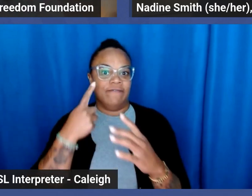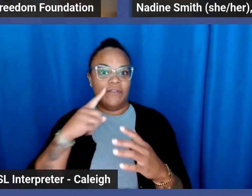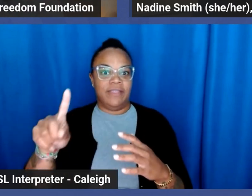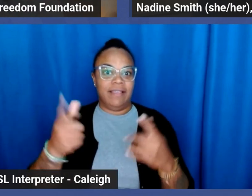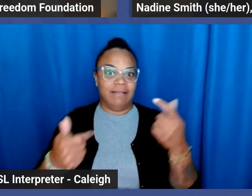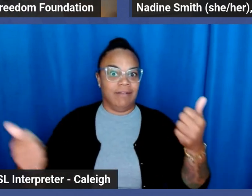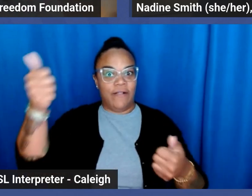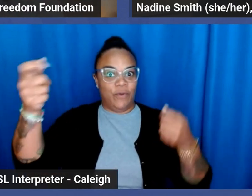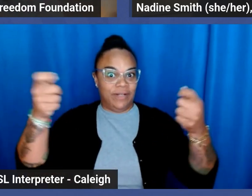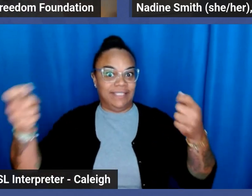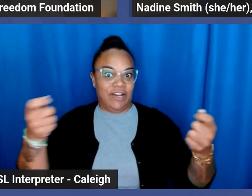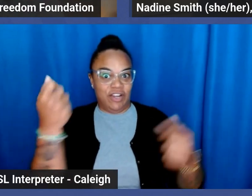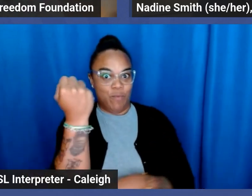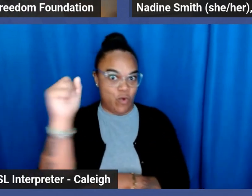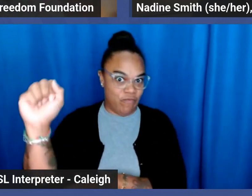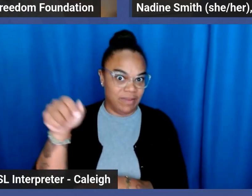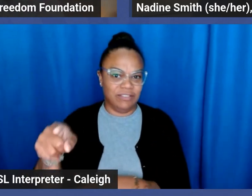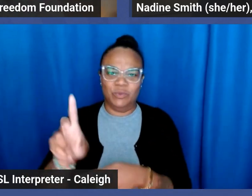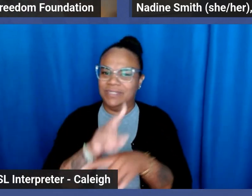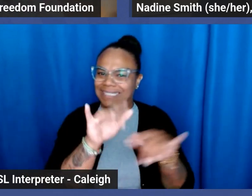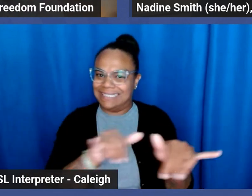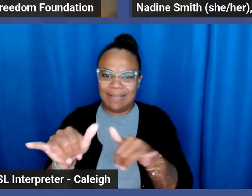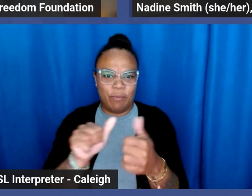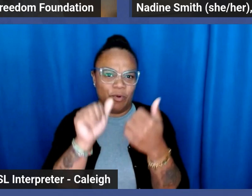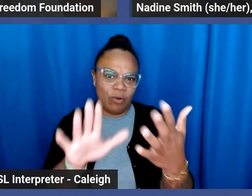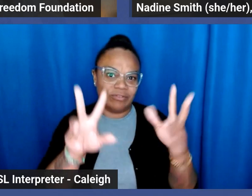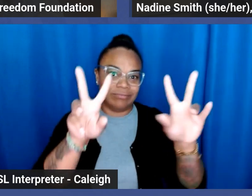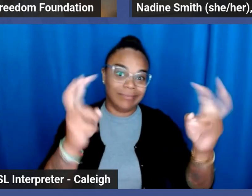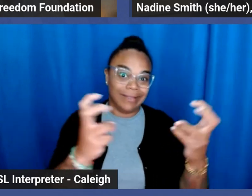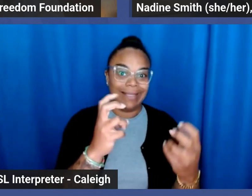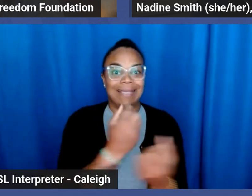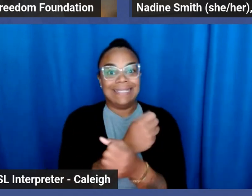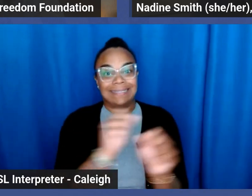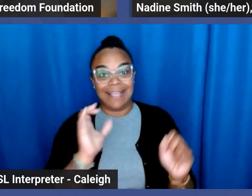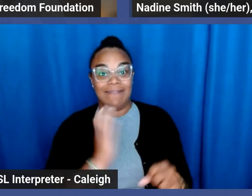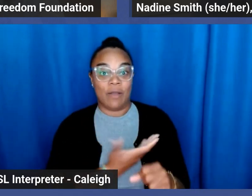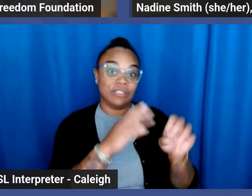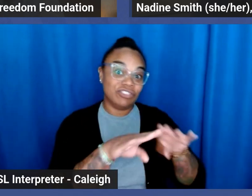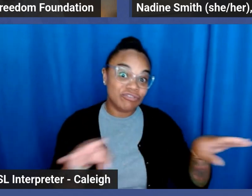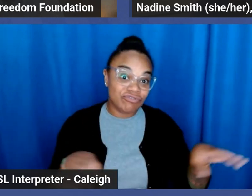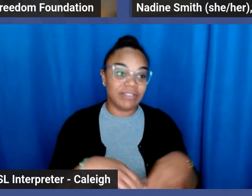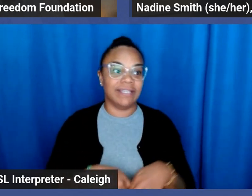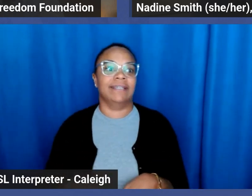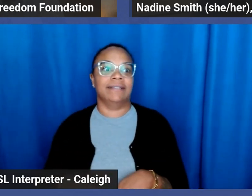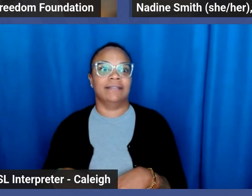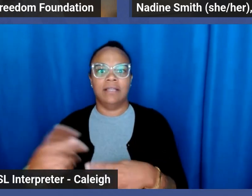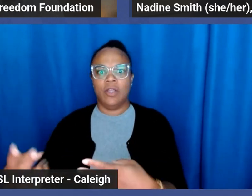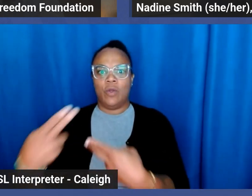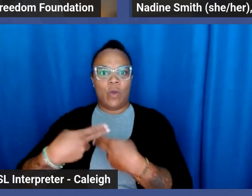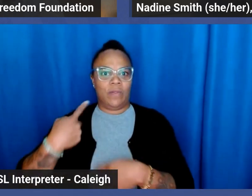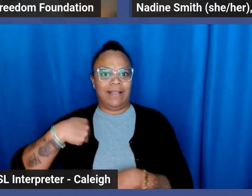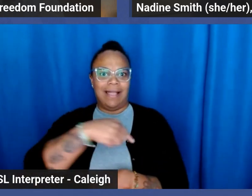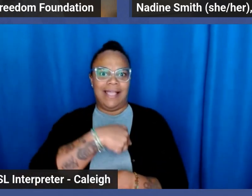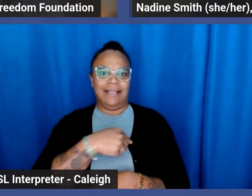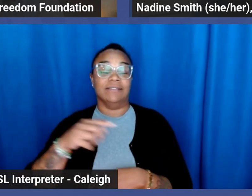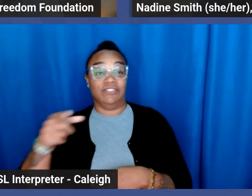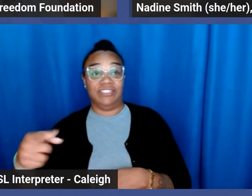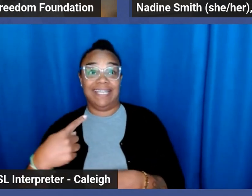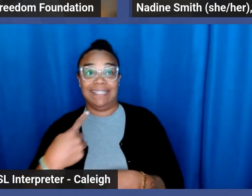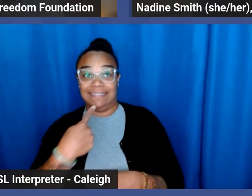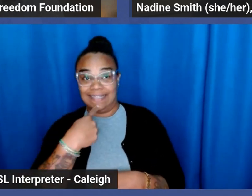used all of these same tactics: save our children, calling us, implying, not just implying, stating that we